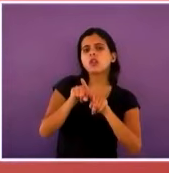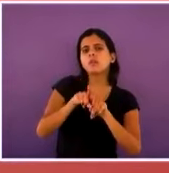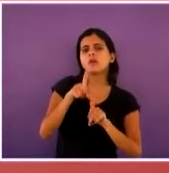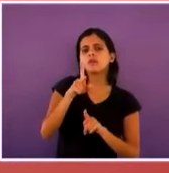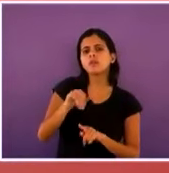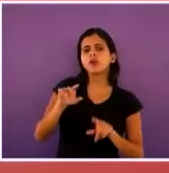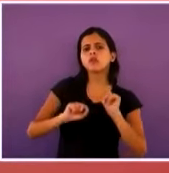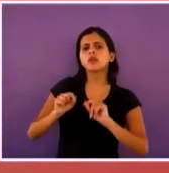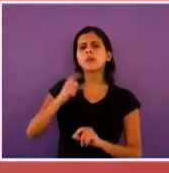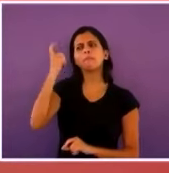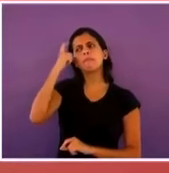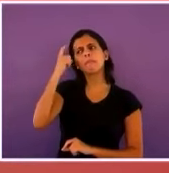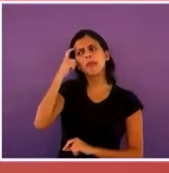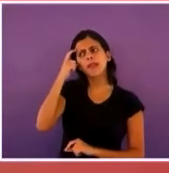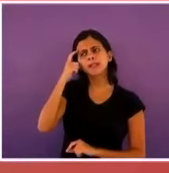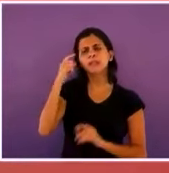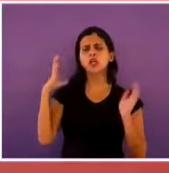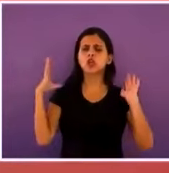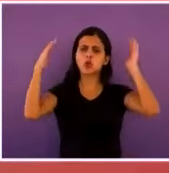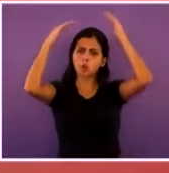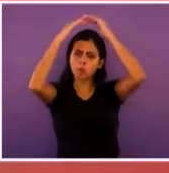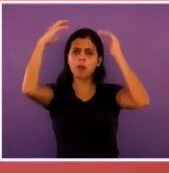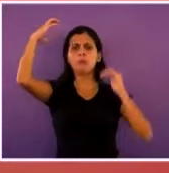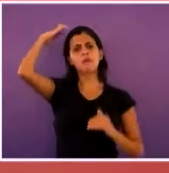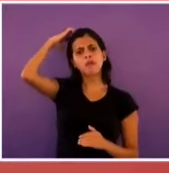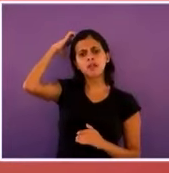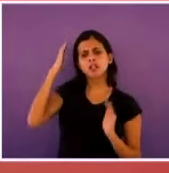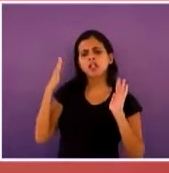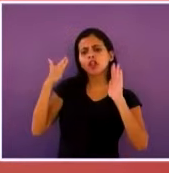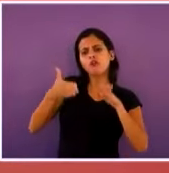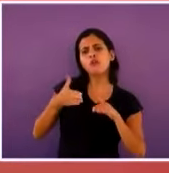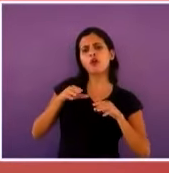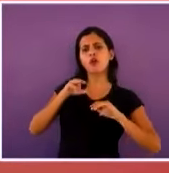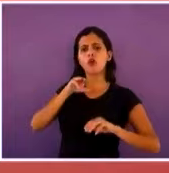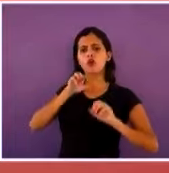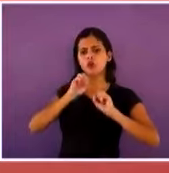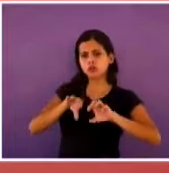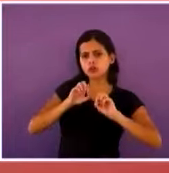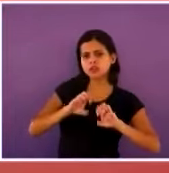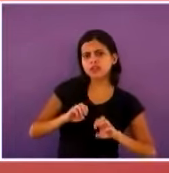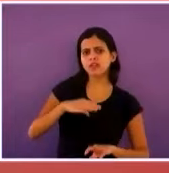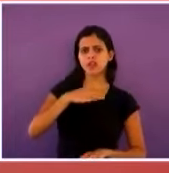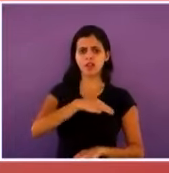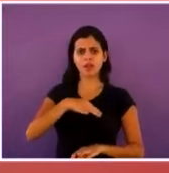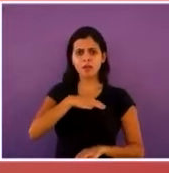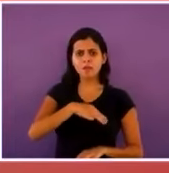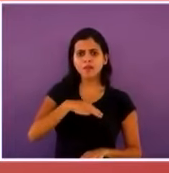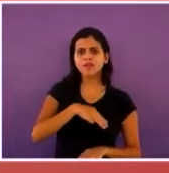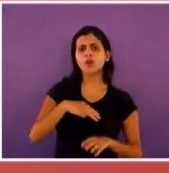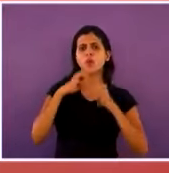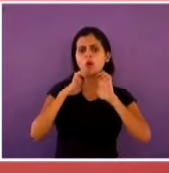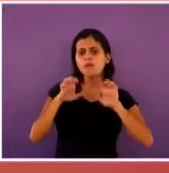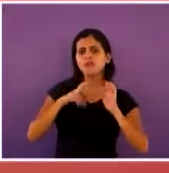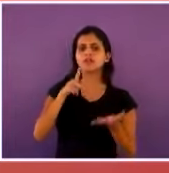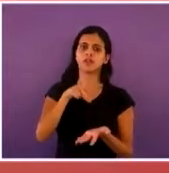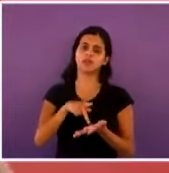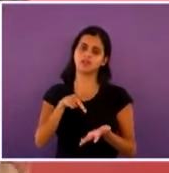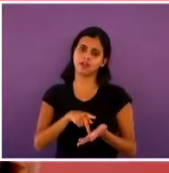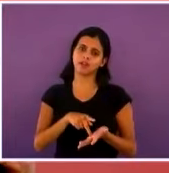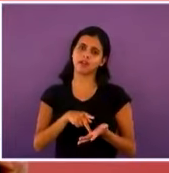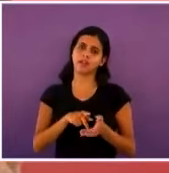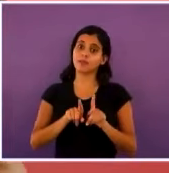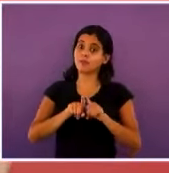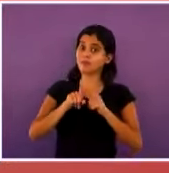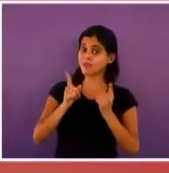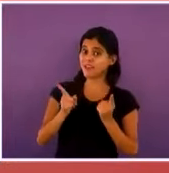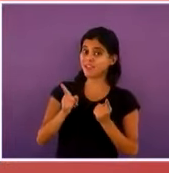líderes evangélicos pensam que ele está falando sobre missão, evangelho e atividade missionária. But he's actually using the language in his own terms.